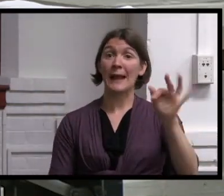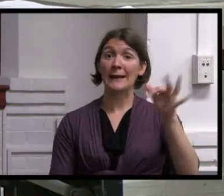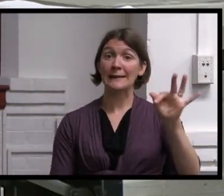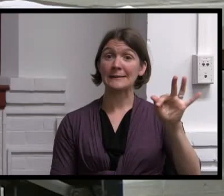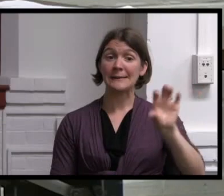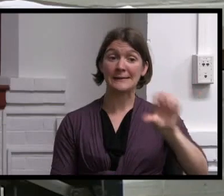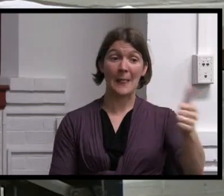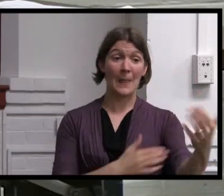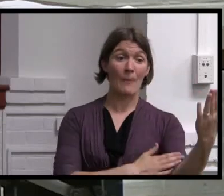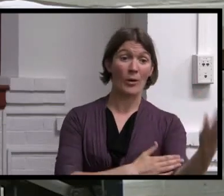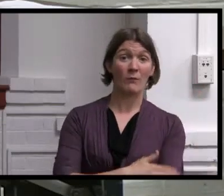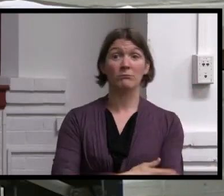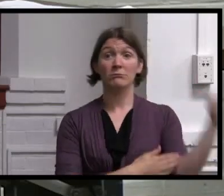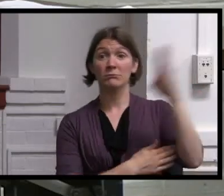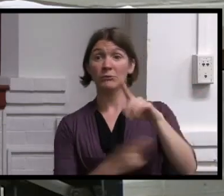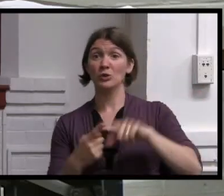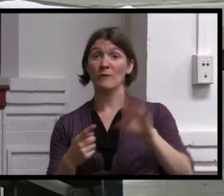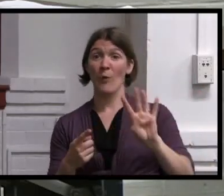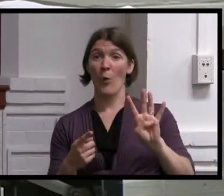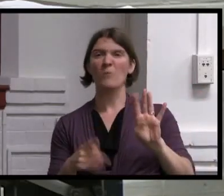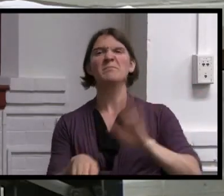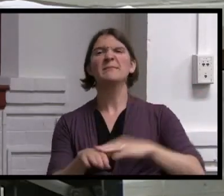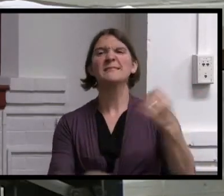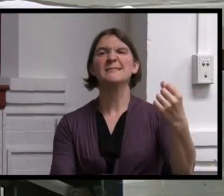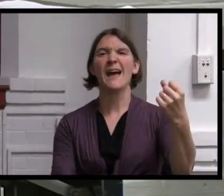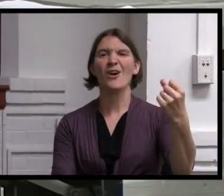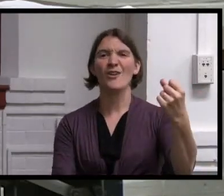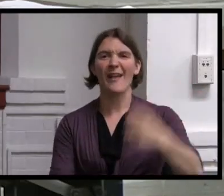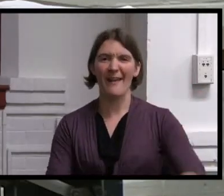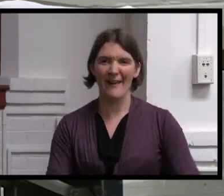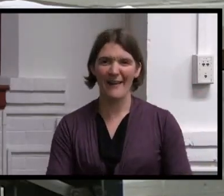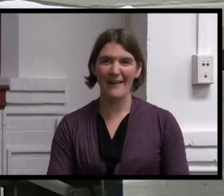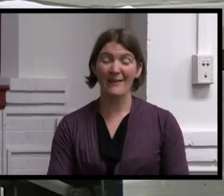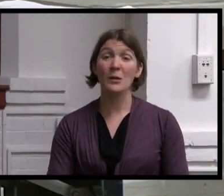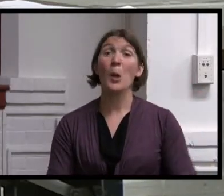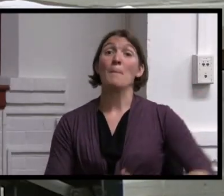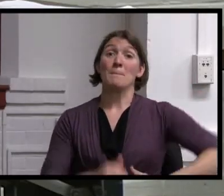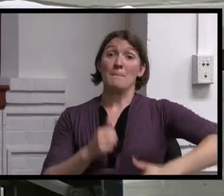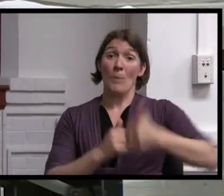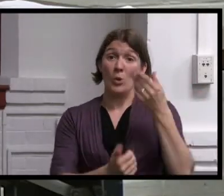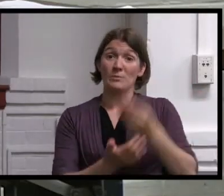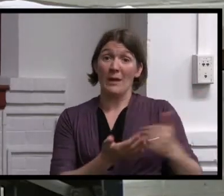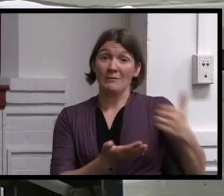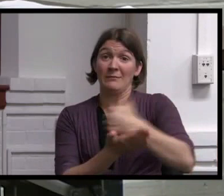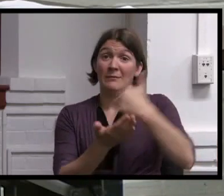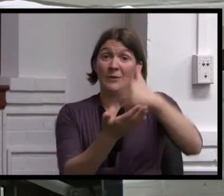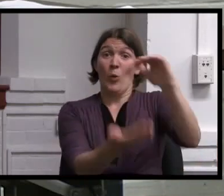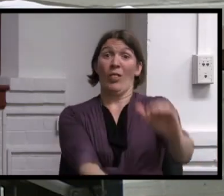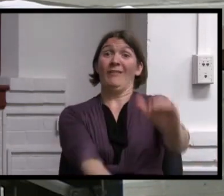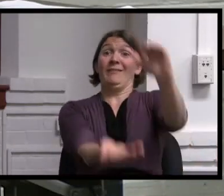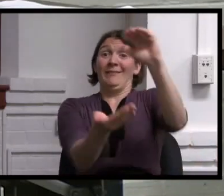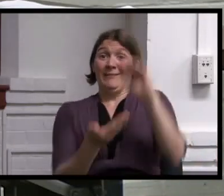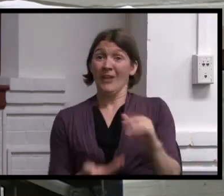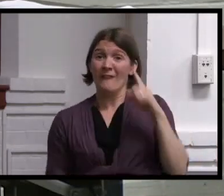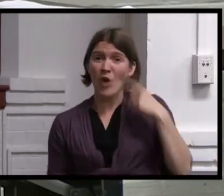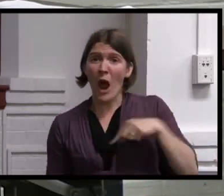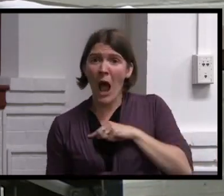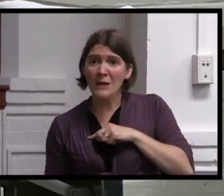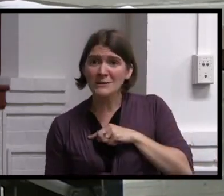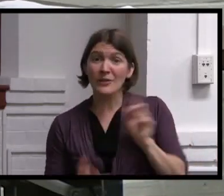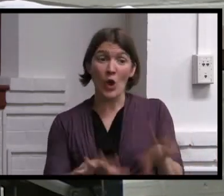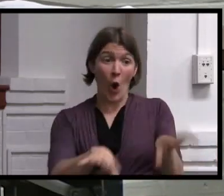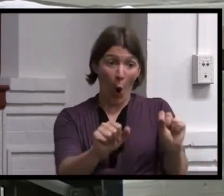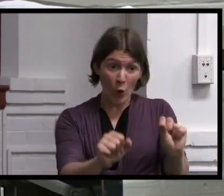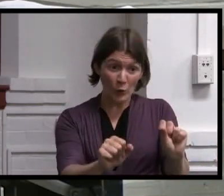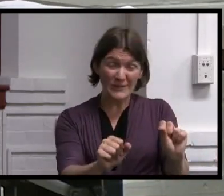from 10 o'clock to 4 o'clock on a Saturday. And the majority of the proceeds are coming to BASIC. They're holding this event, and